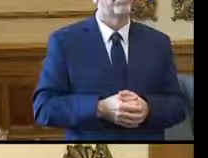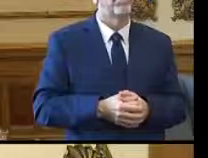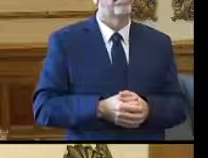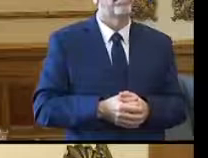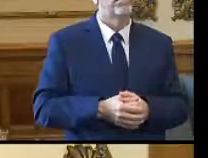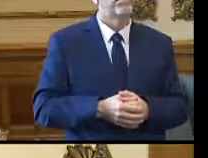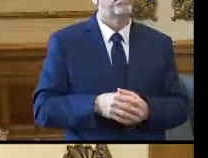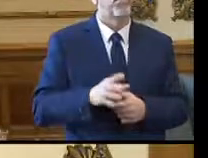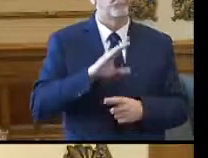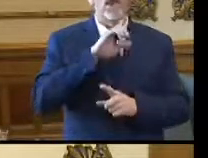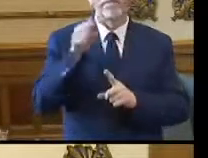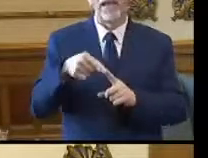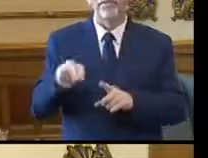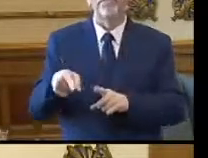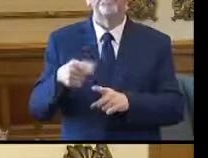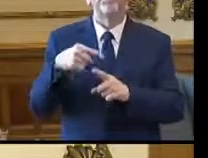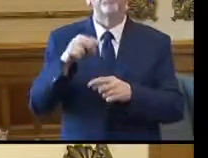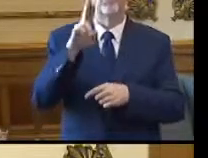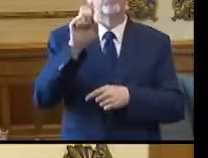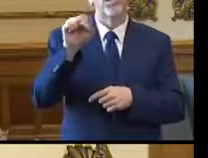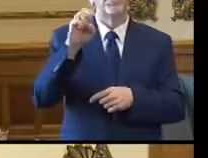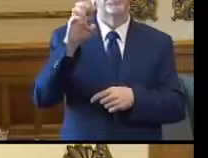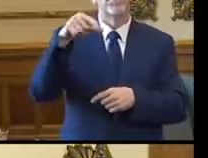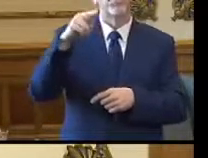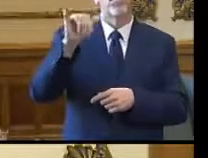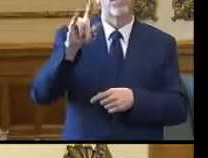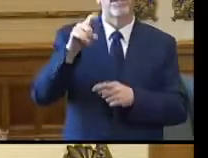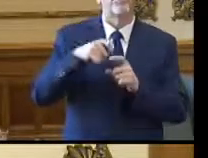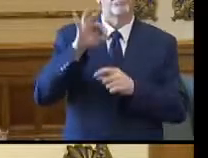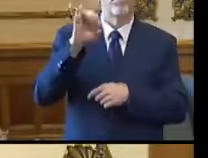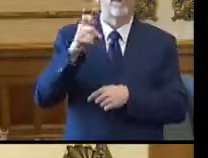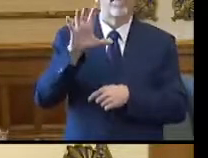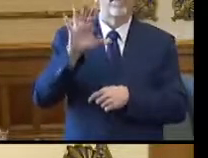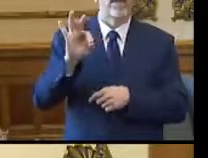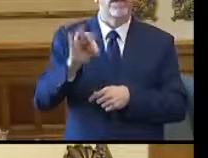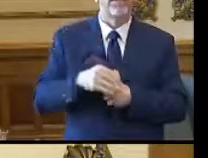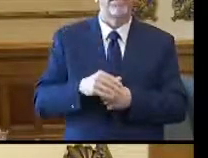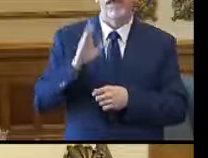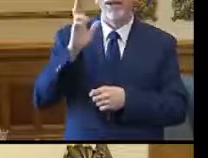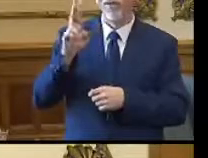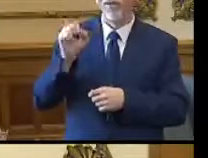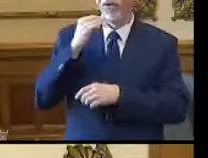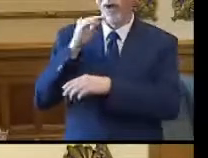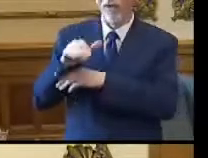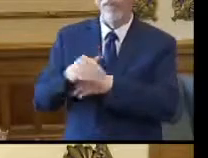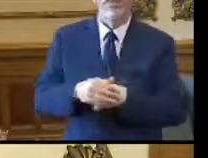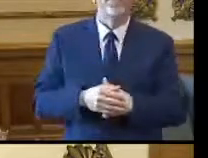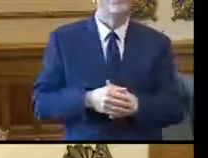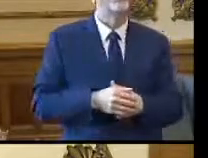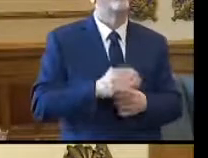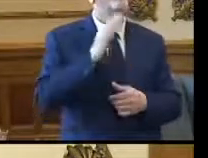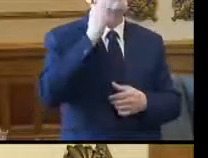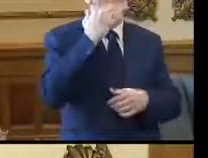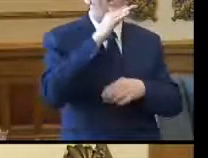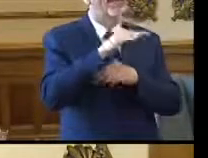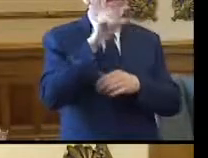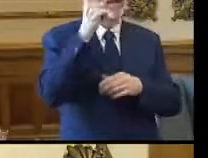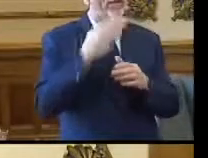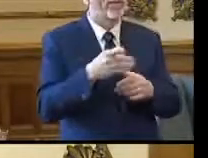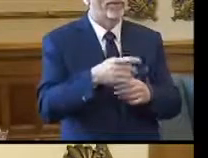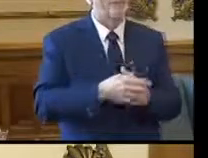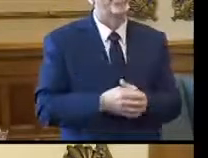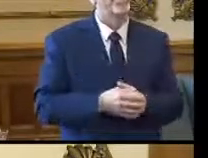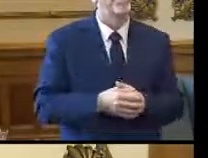We'll come back to Elizabeth. Russ McQuaid, Fox 59. Hello, Russ. Good afternoon. And good afternoon,